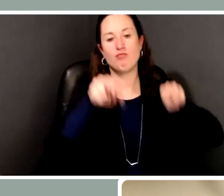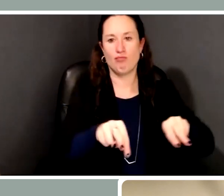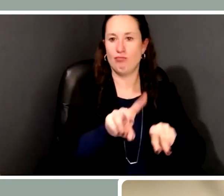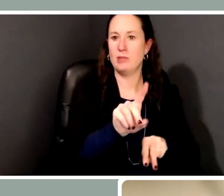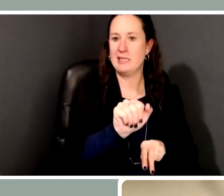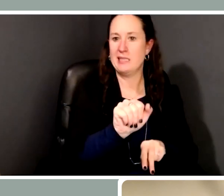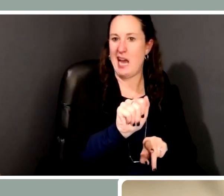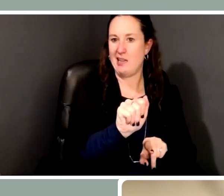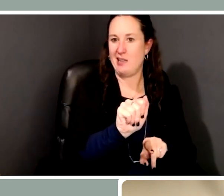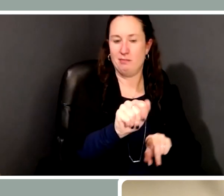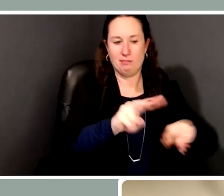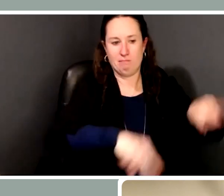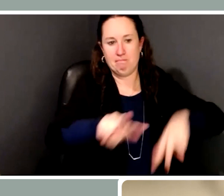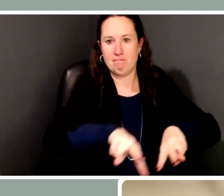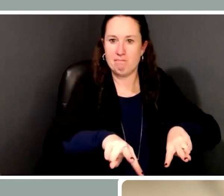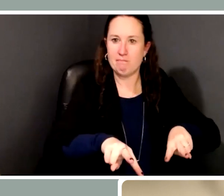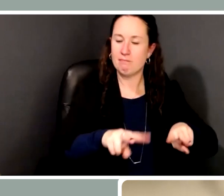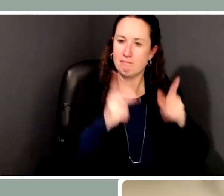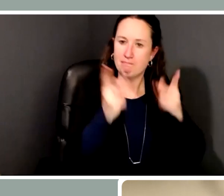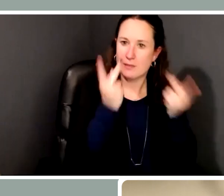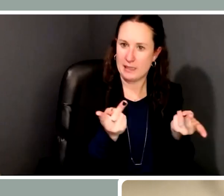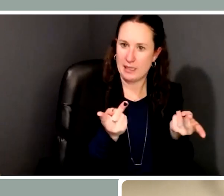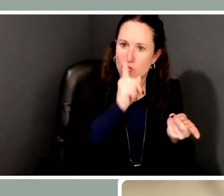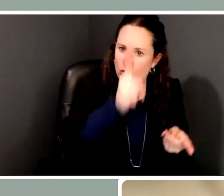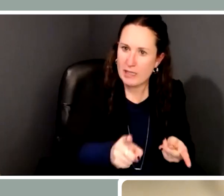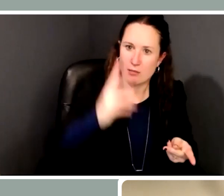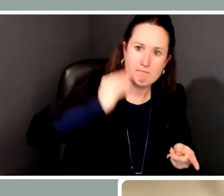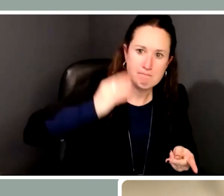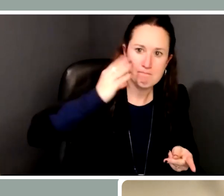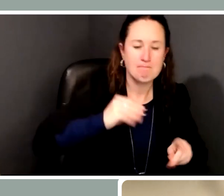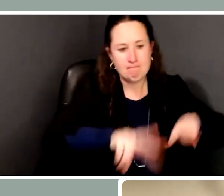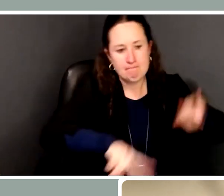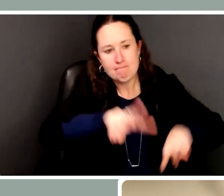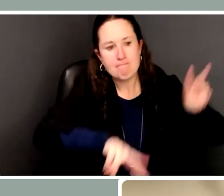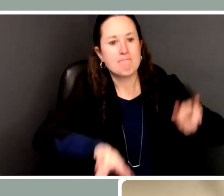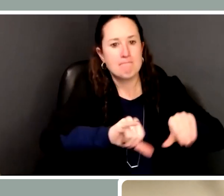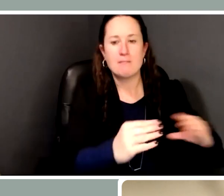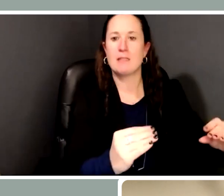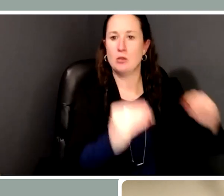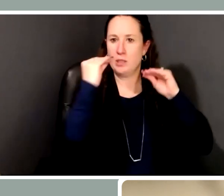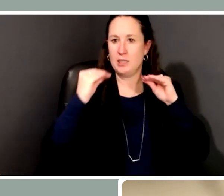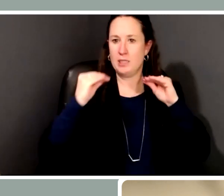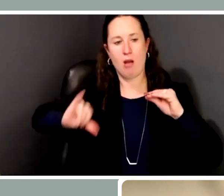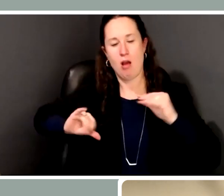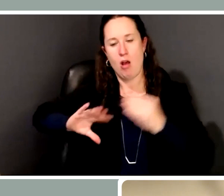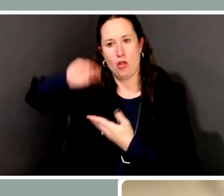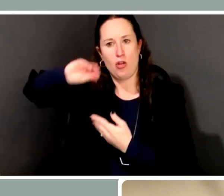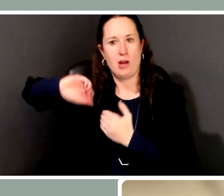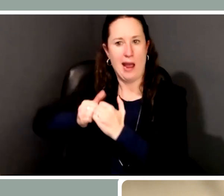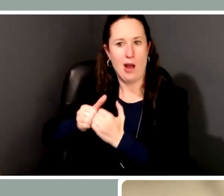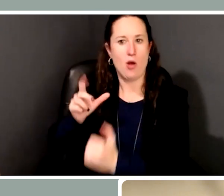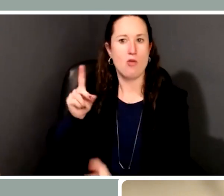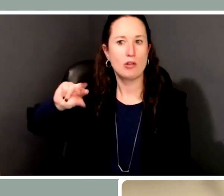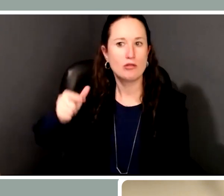do and try and help that inform how some drugs work and how they work in